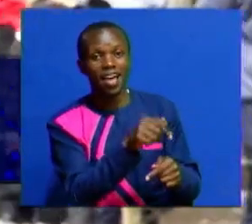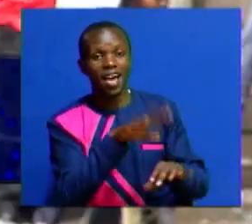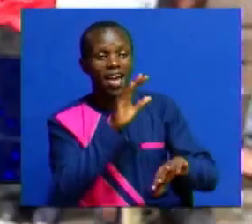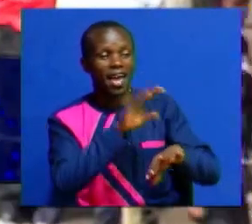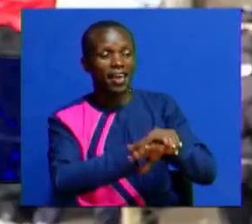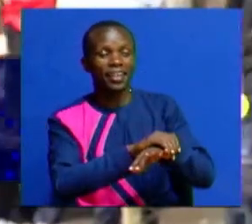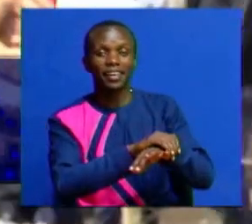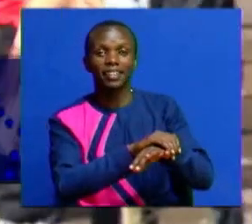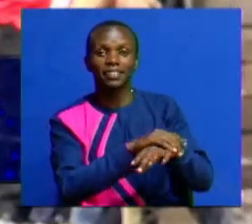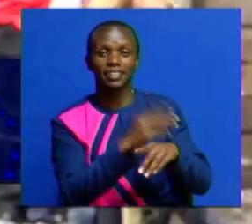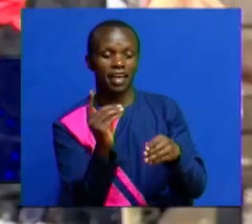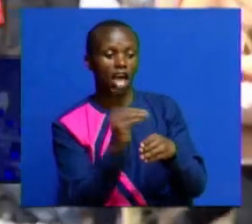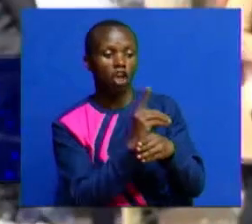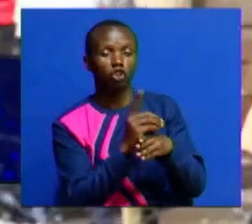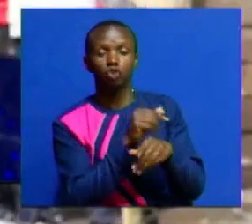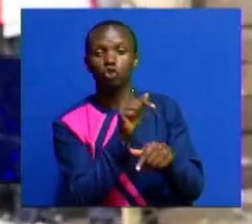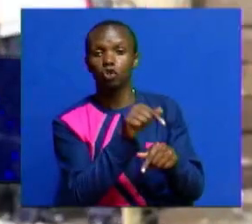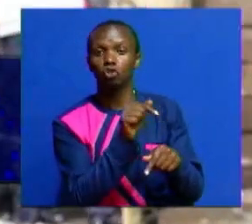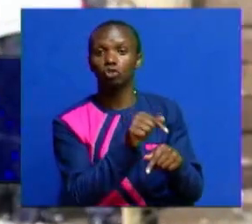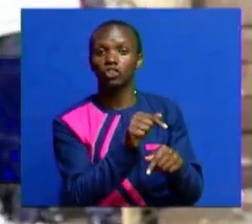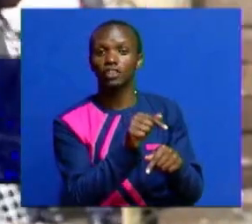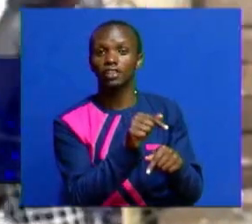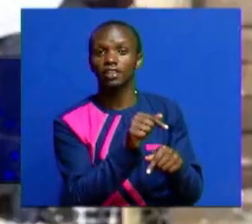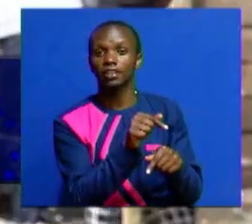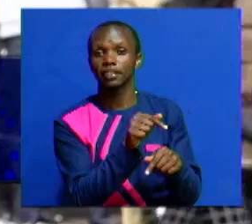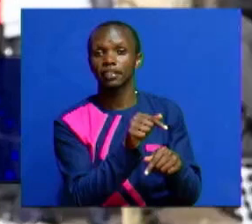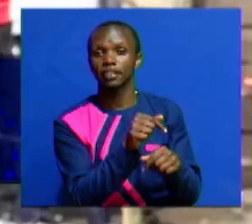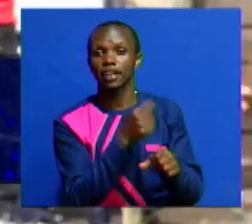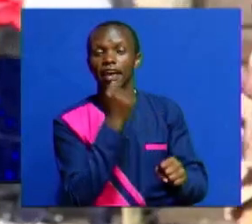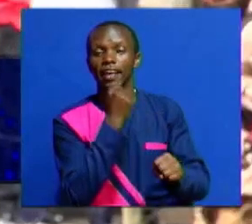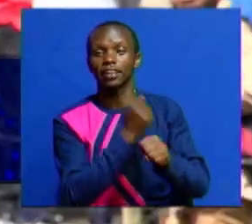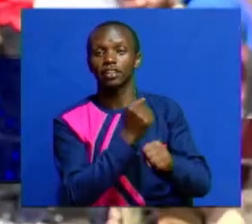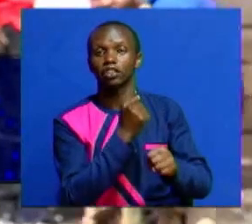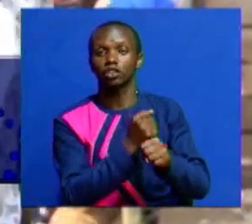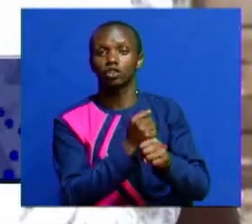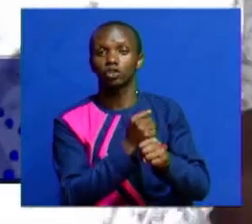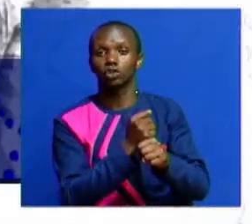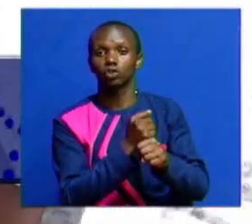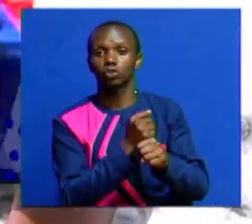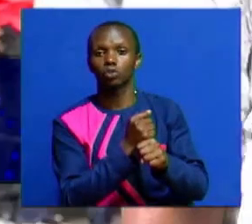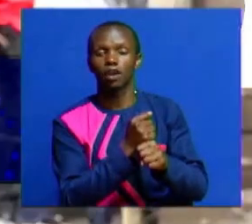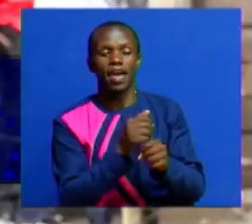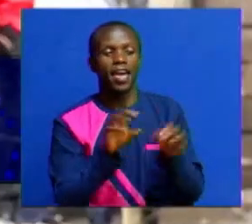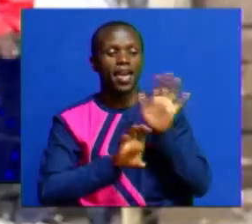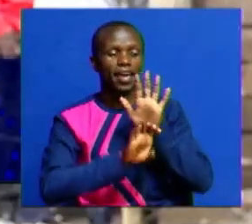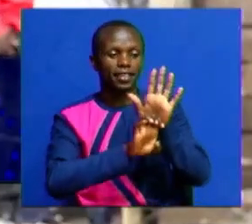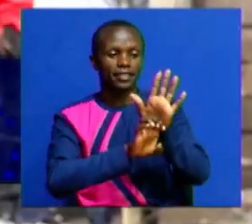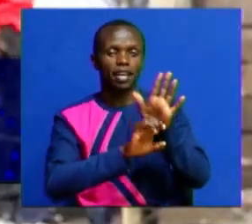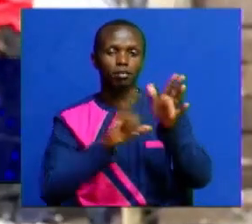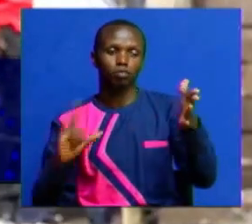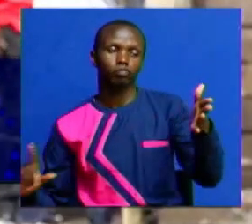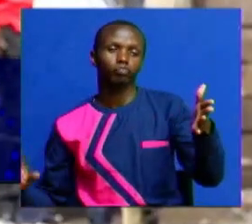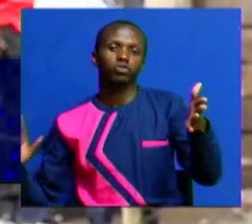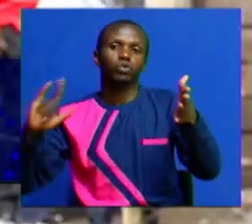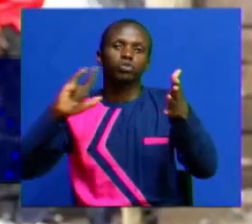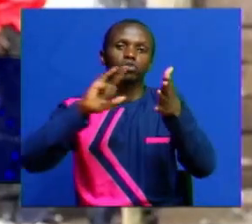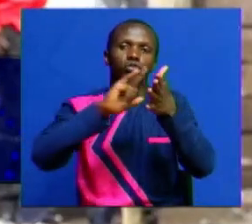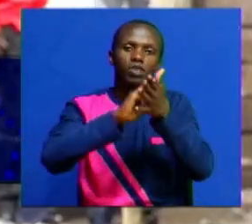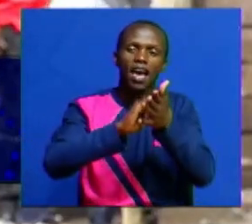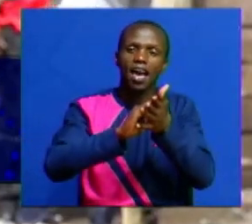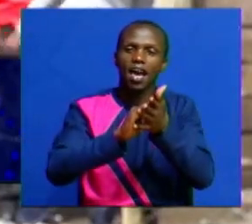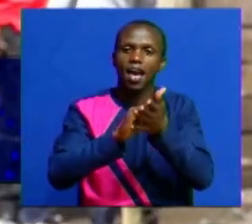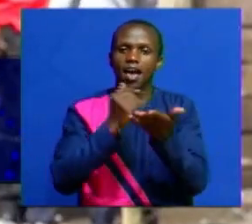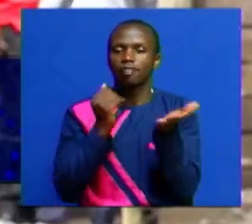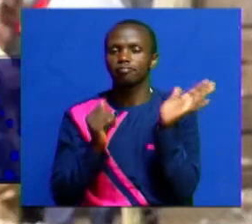then it's their duty to try and find these people. You see, like the air hostess who was lost.